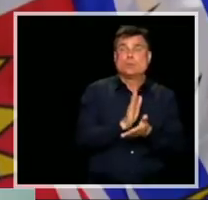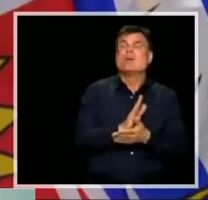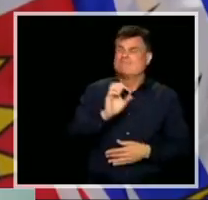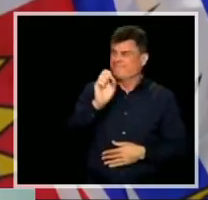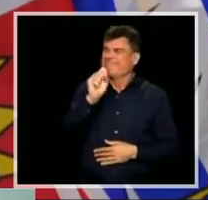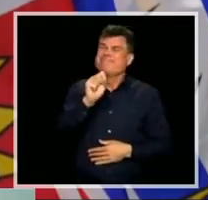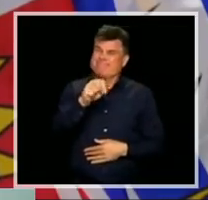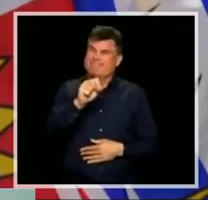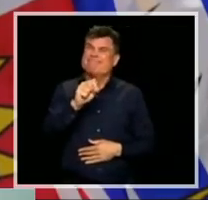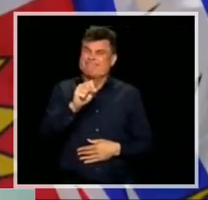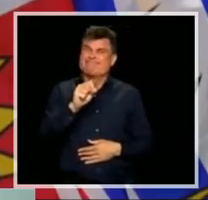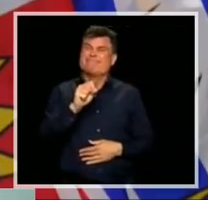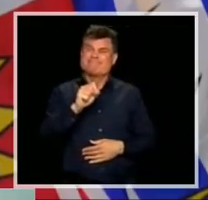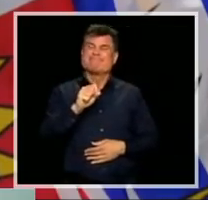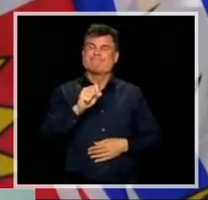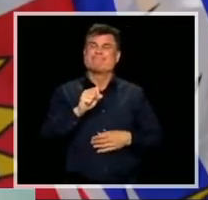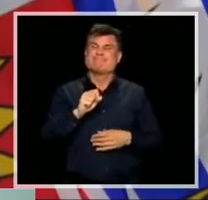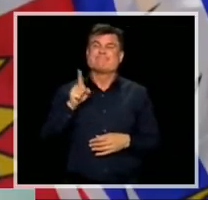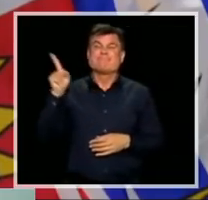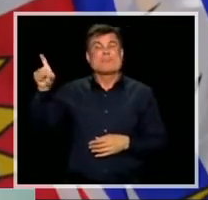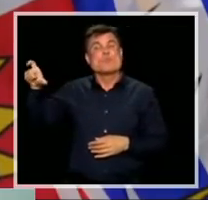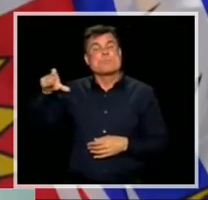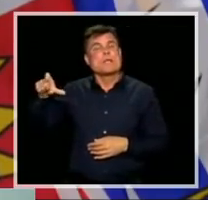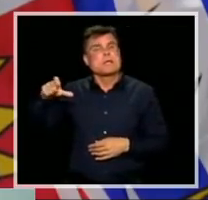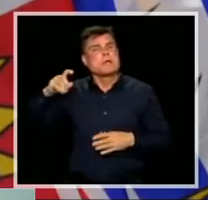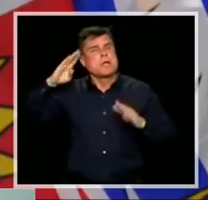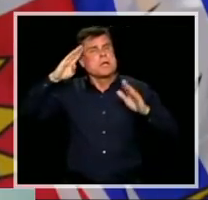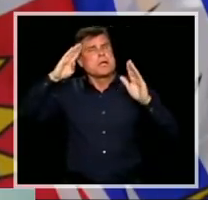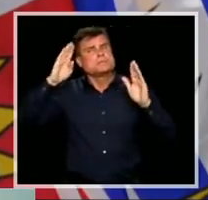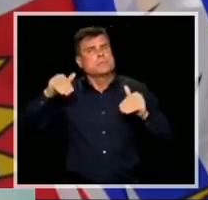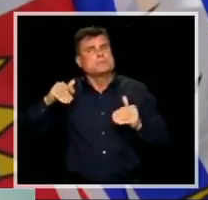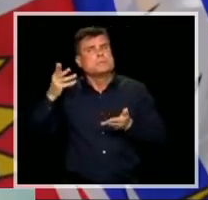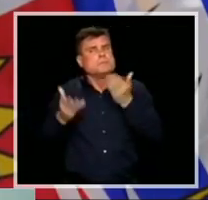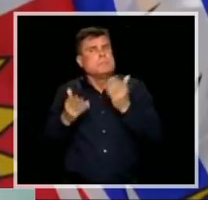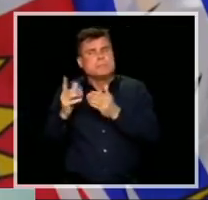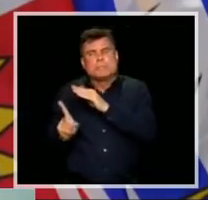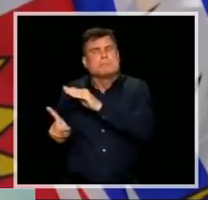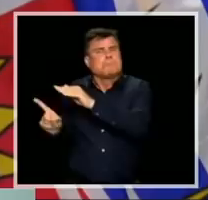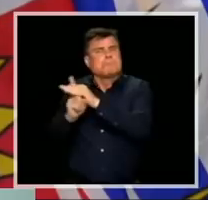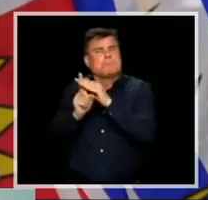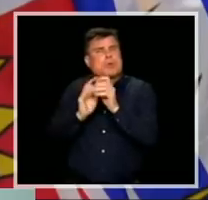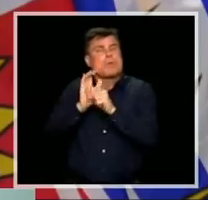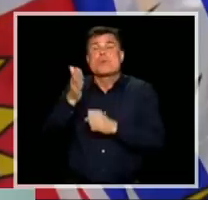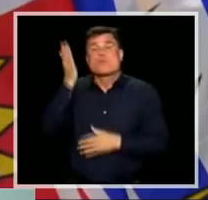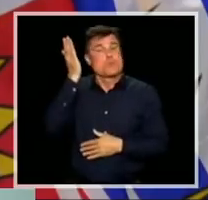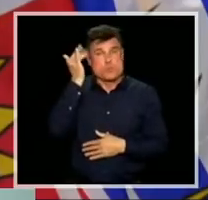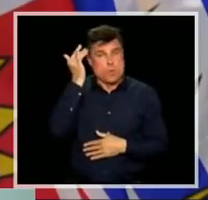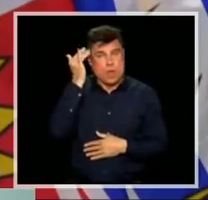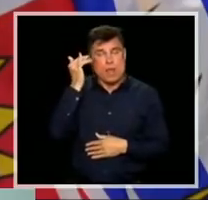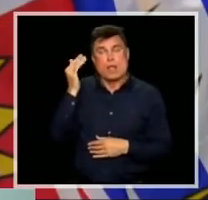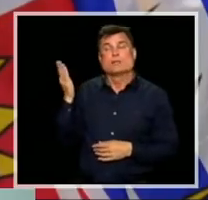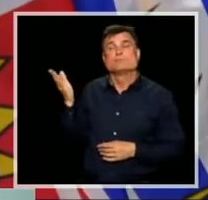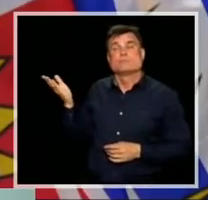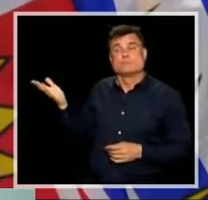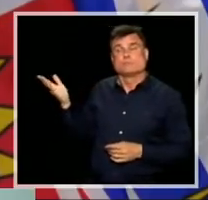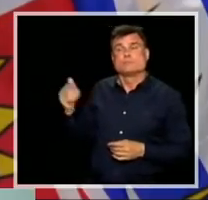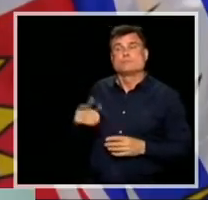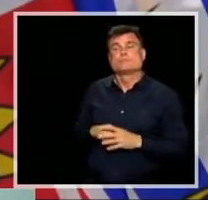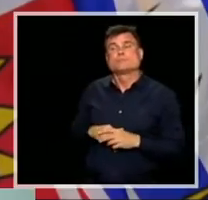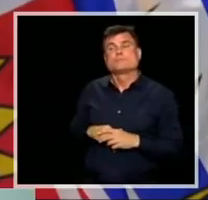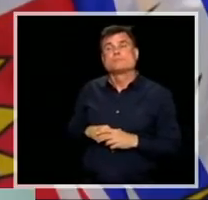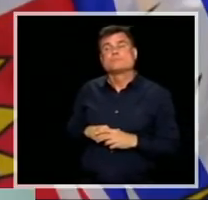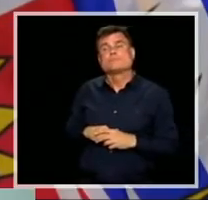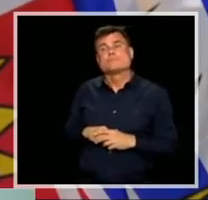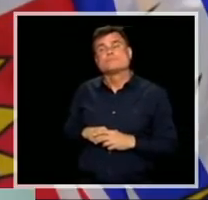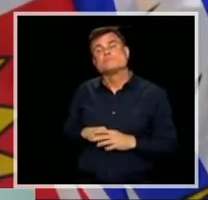have to coming in contact with COVID, or if we are feeling unwell ourselves, and to have that very low